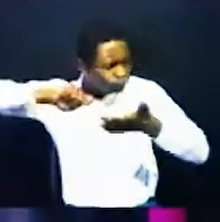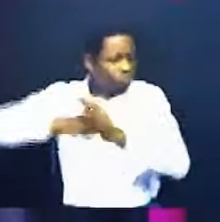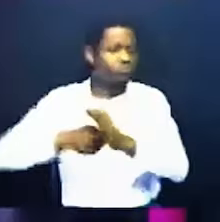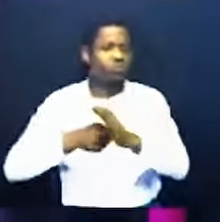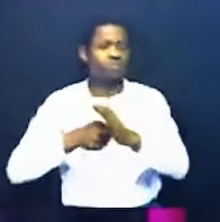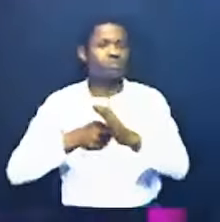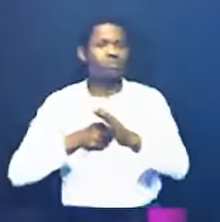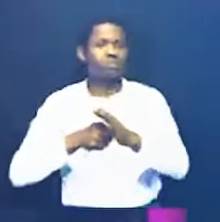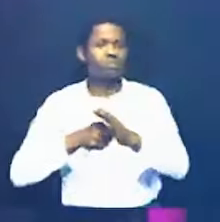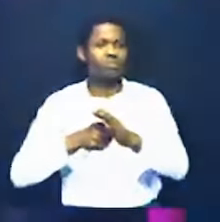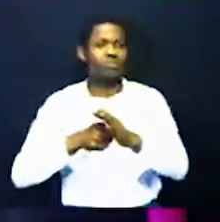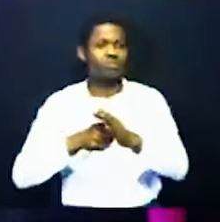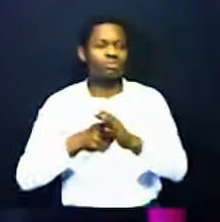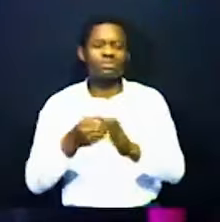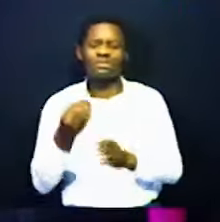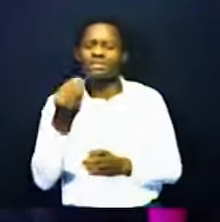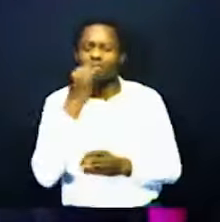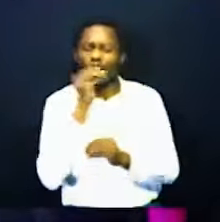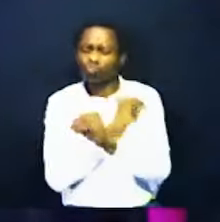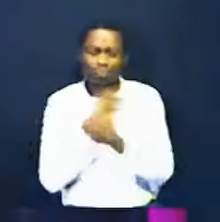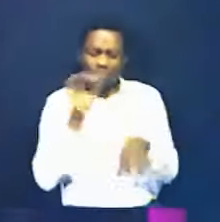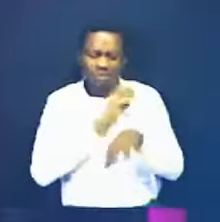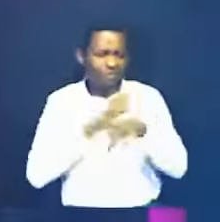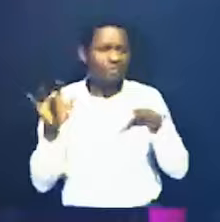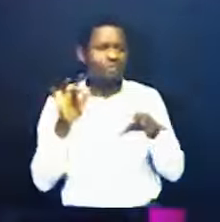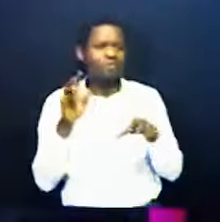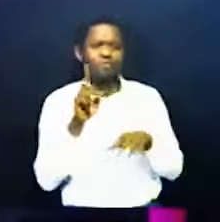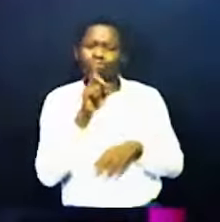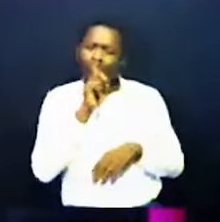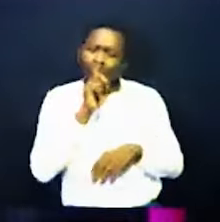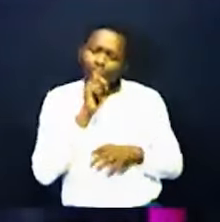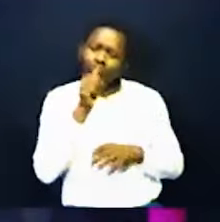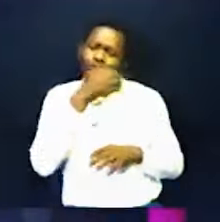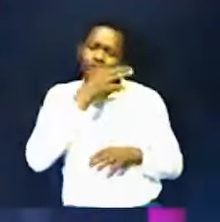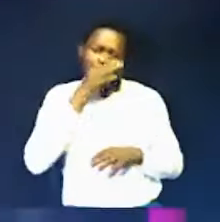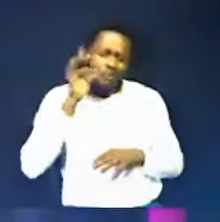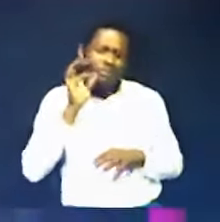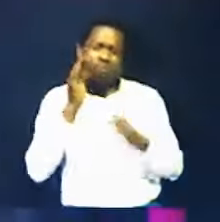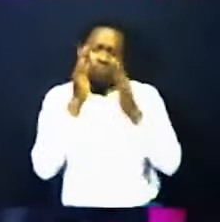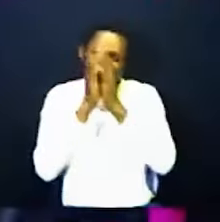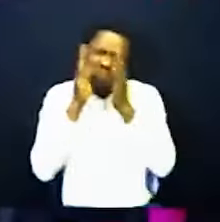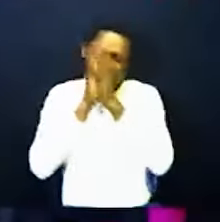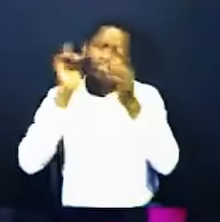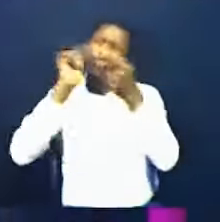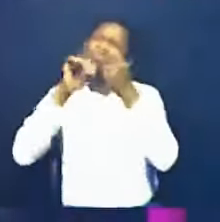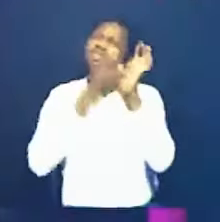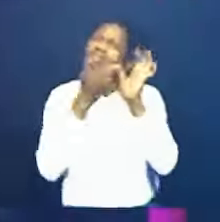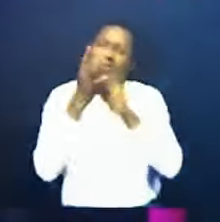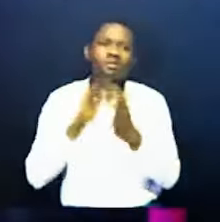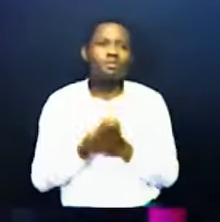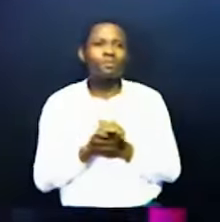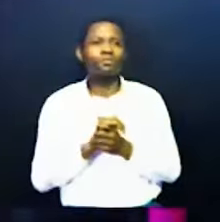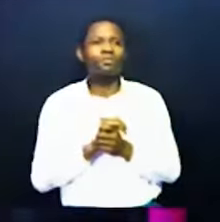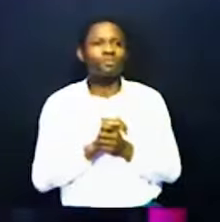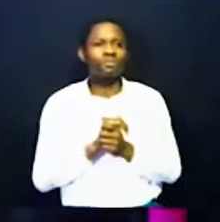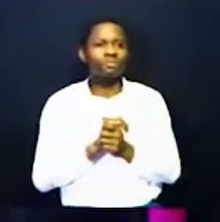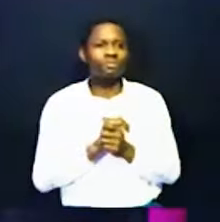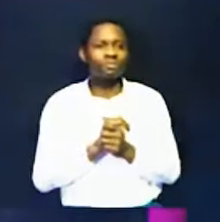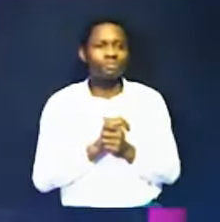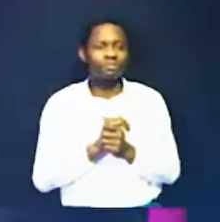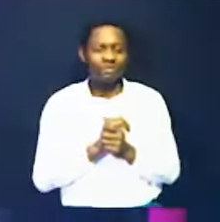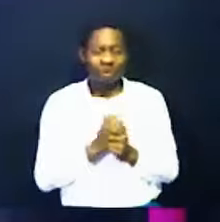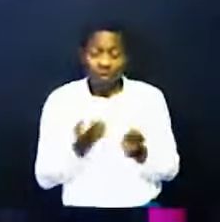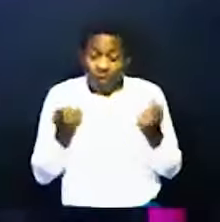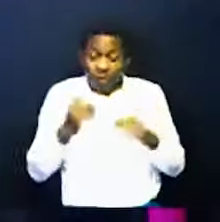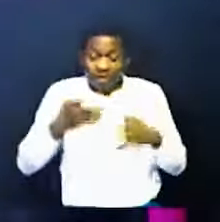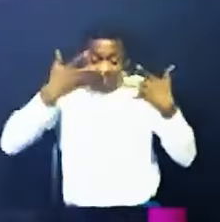I ate nothing. Just crying unto Jesus. And just as he came out of the